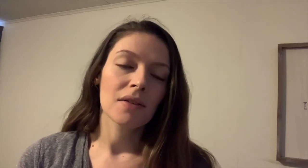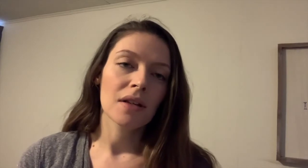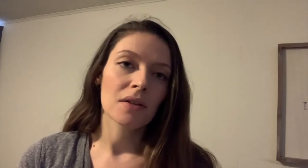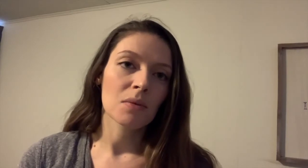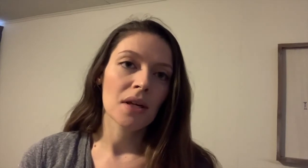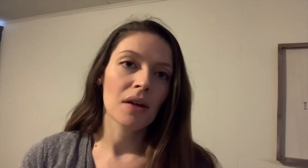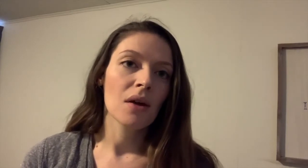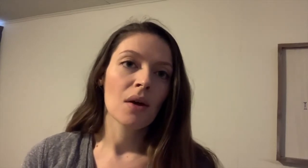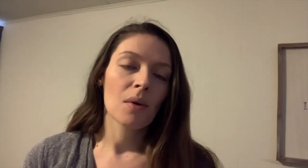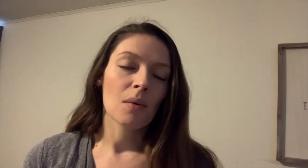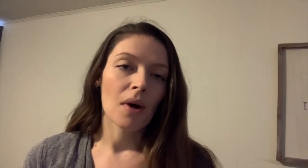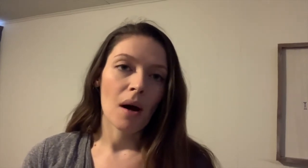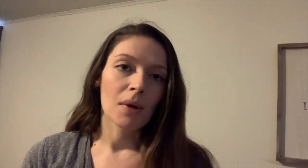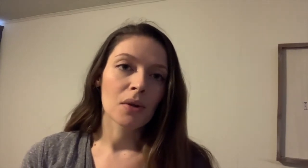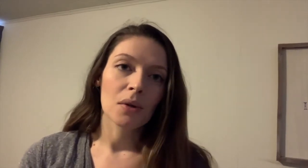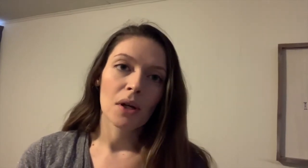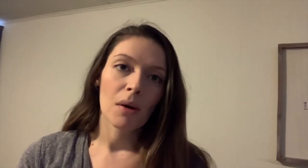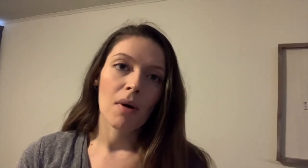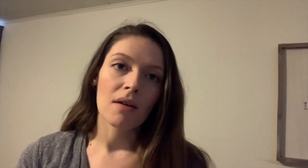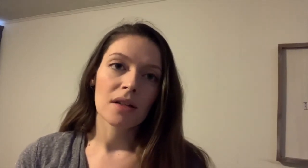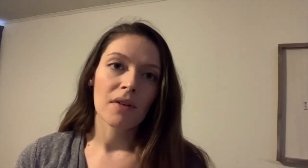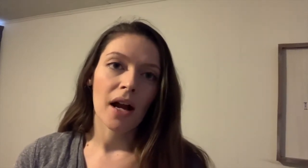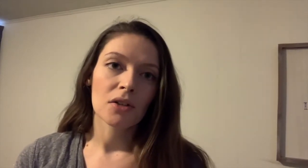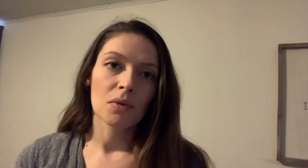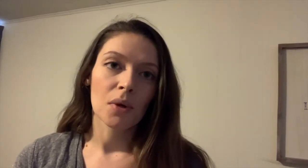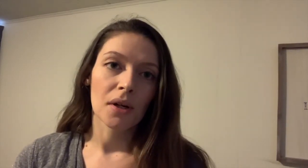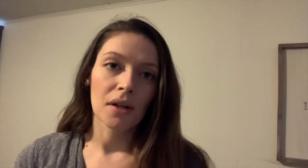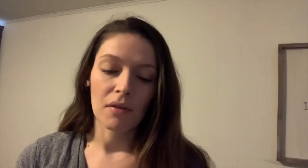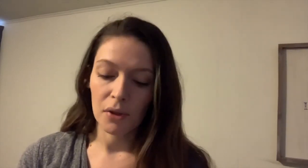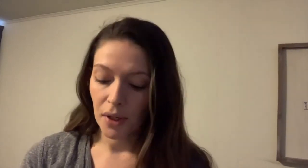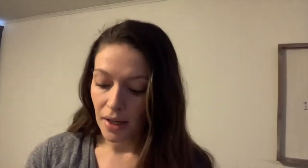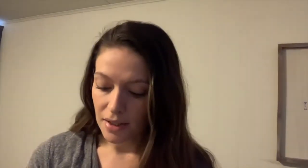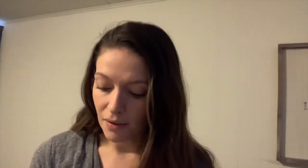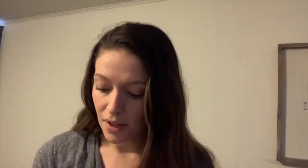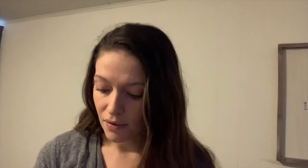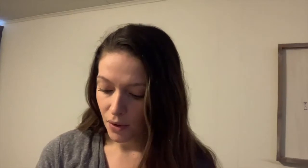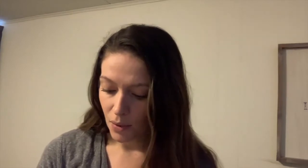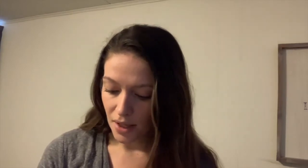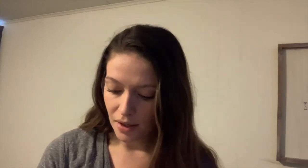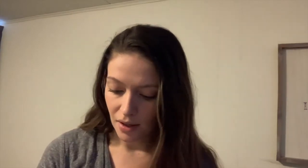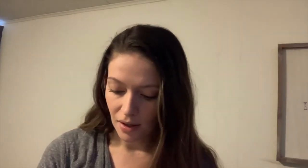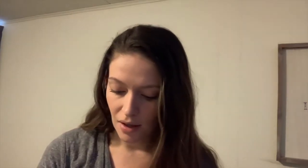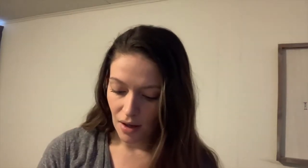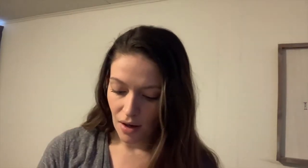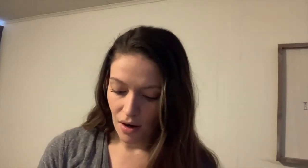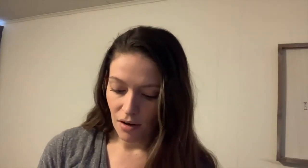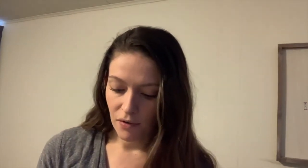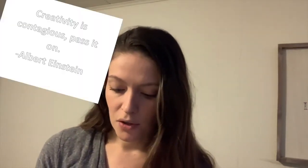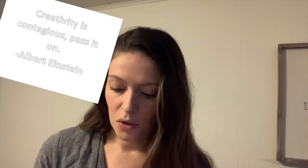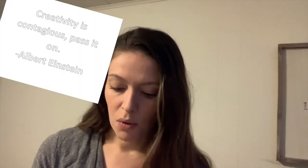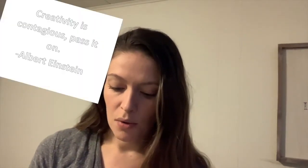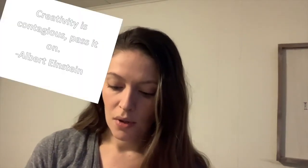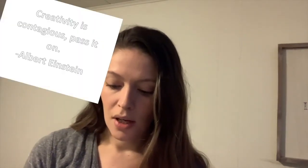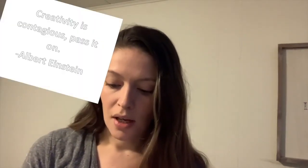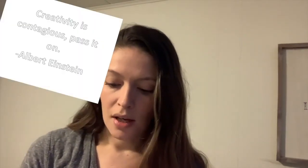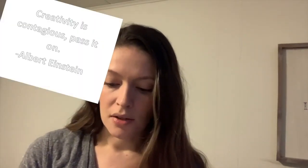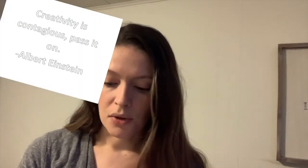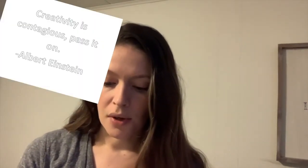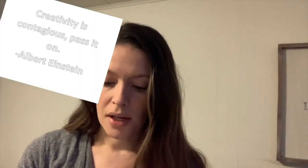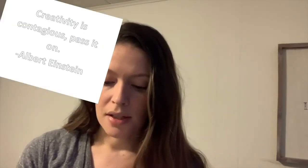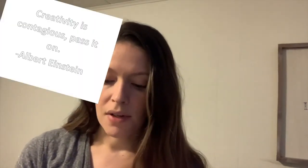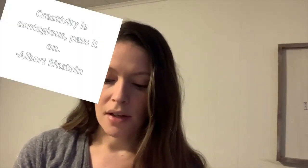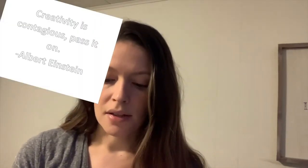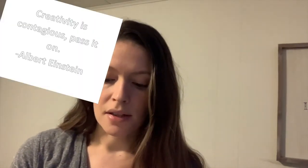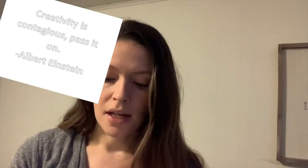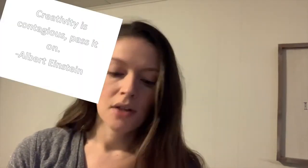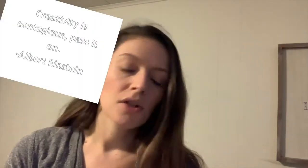activity this week, including our positive action word of creativity for the week. Our first quote is,